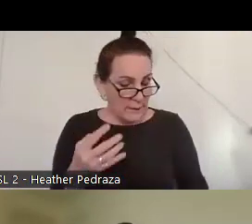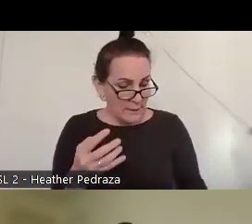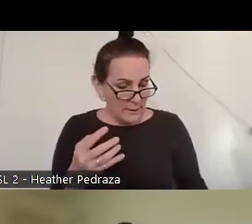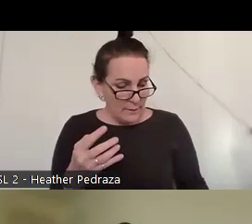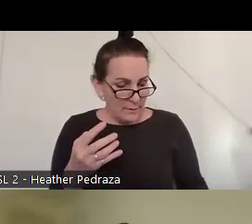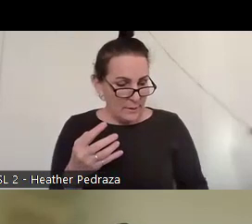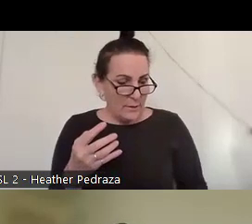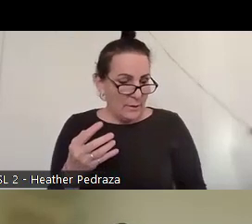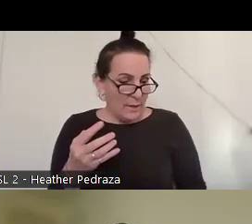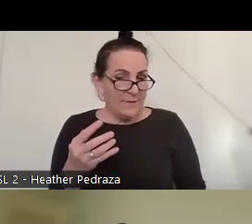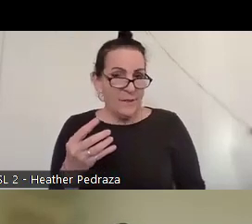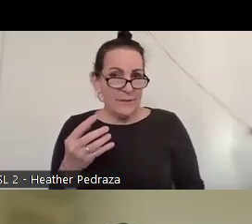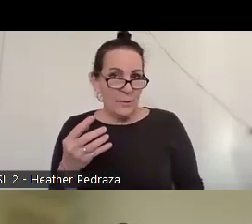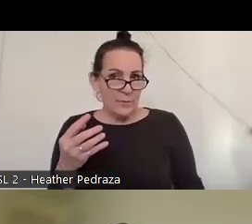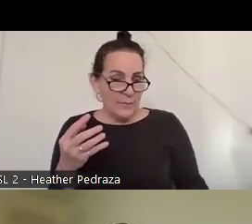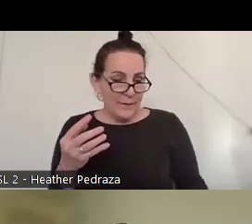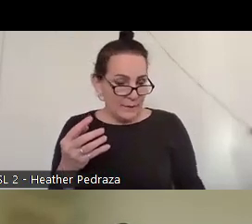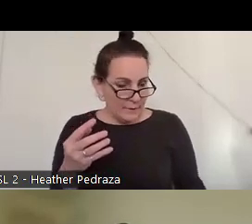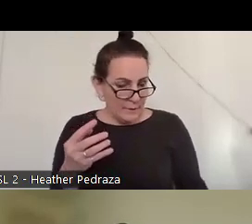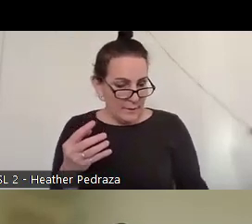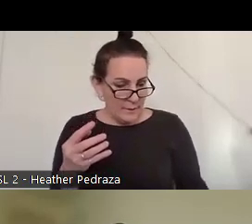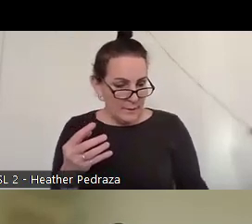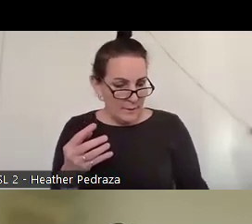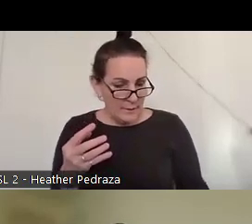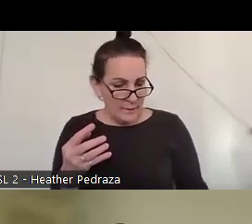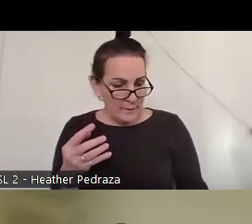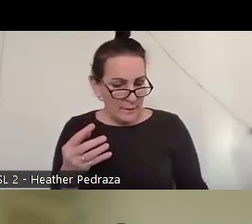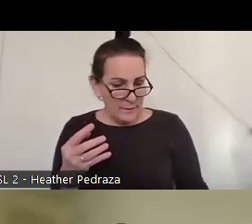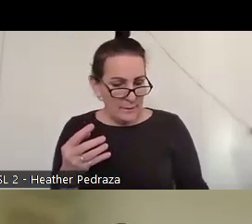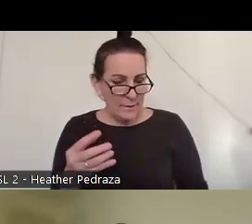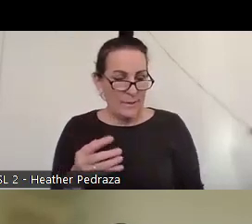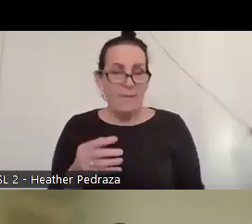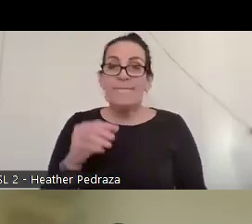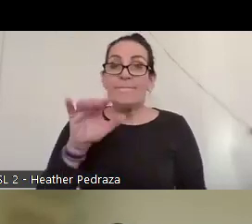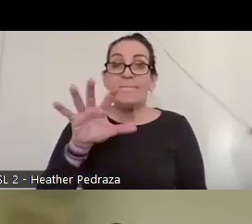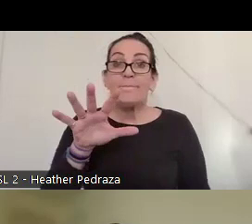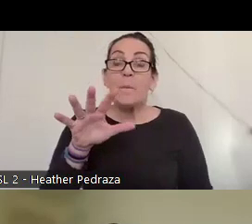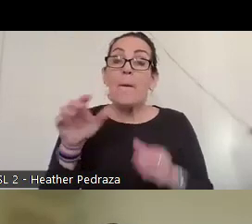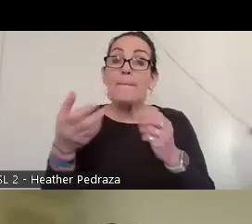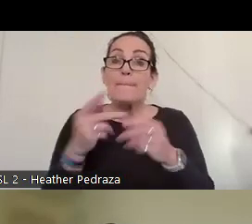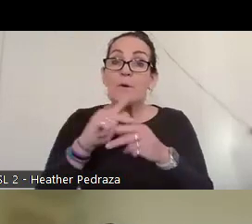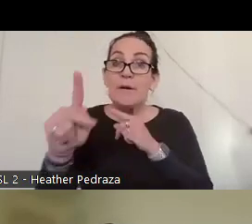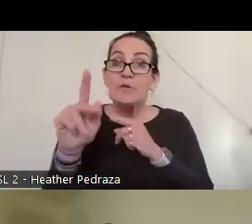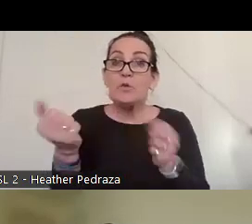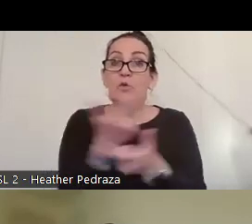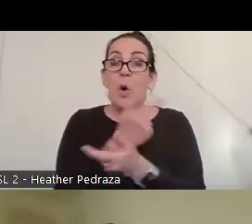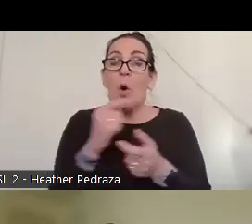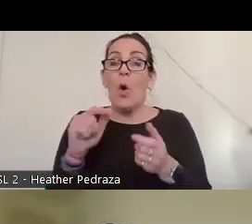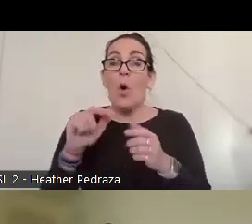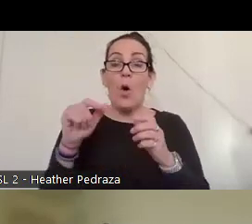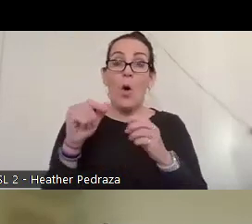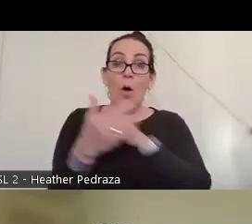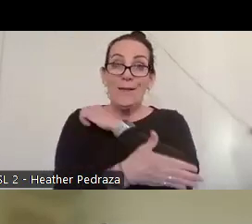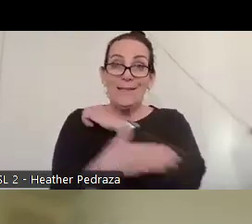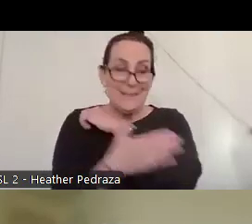DC has already trained 7,250 professionals in nearly every California county. And they've done this with